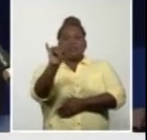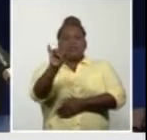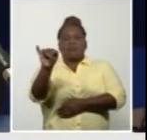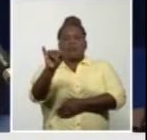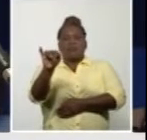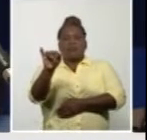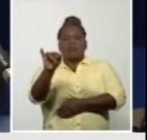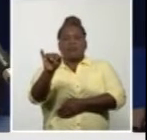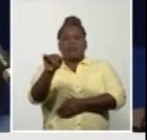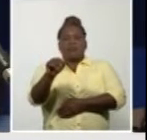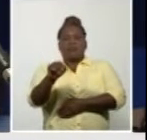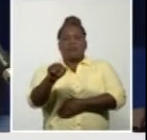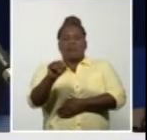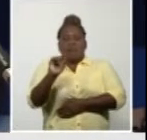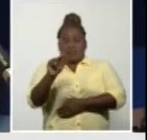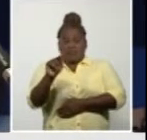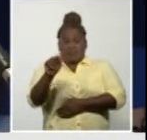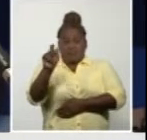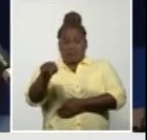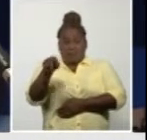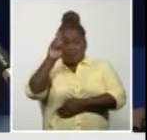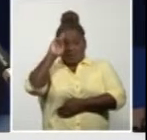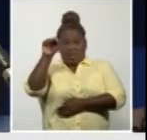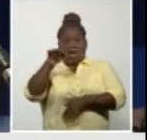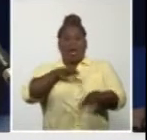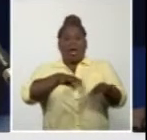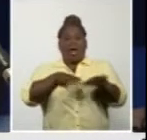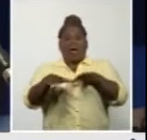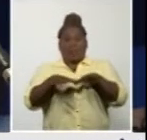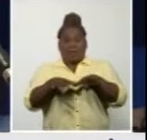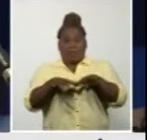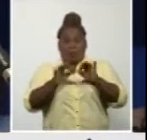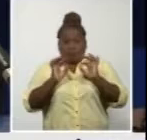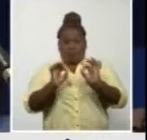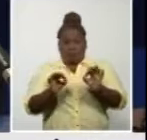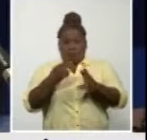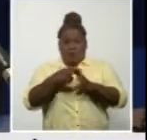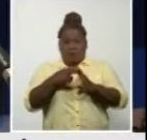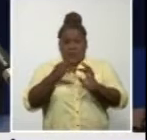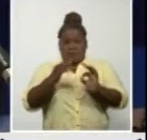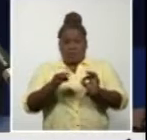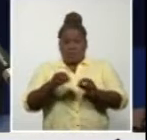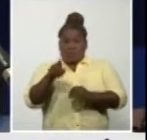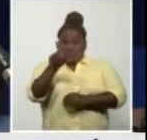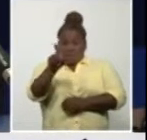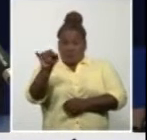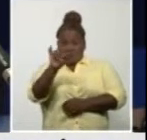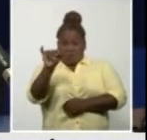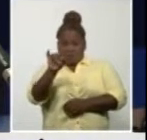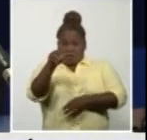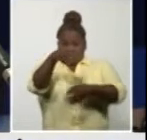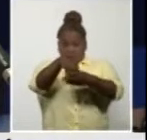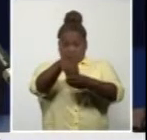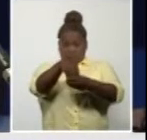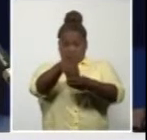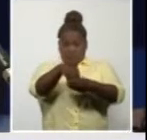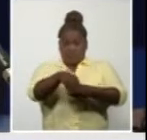166 have remained in hospital. We're talking about the active cases, of